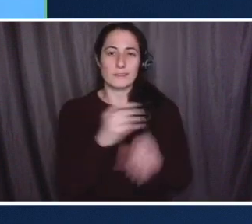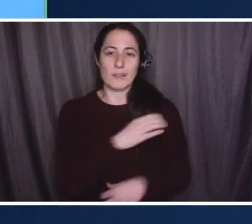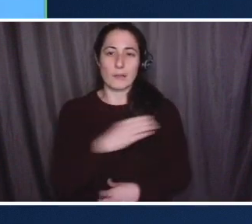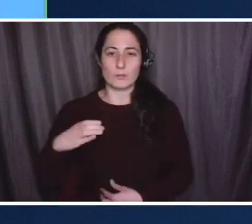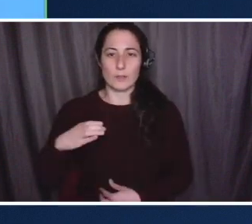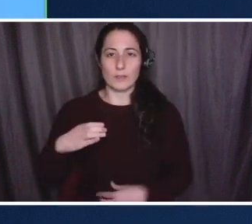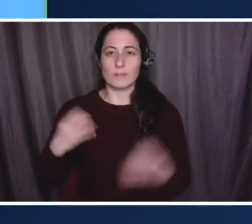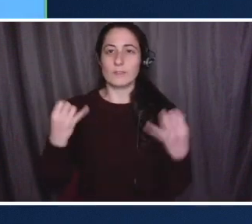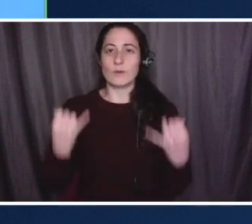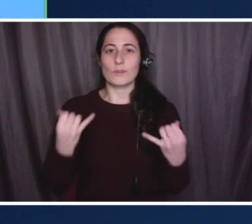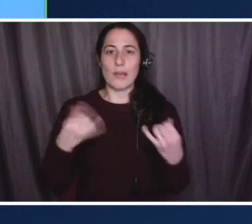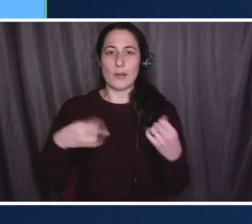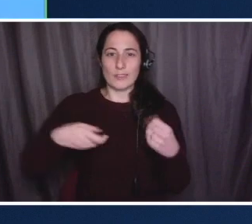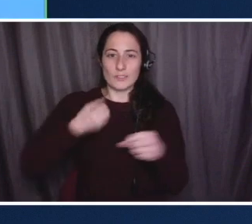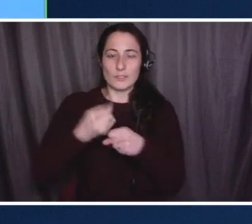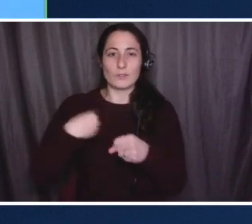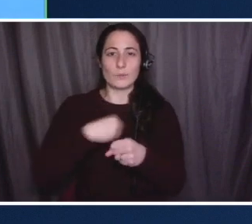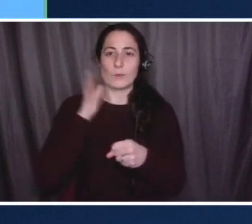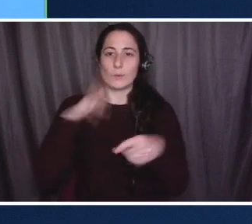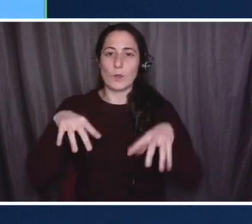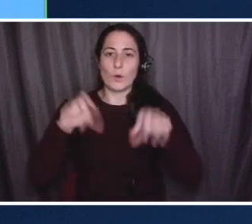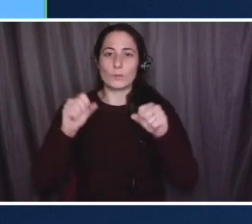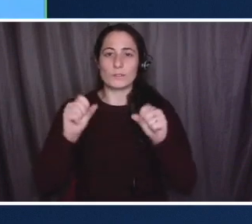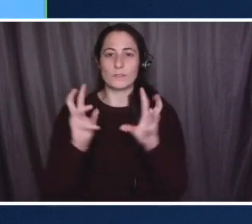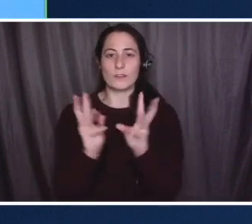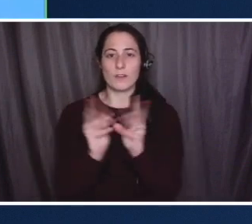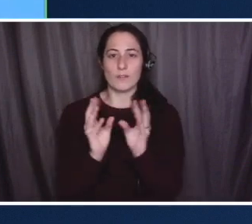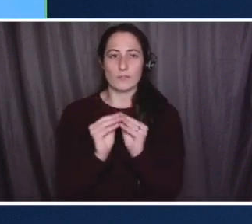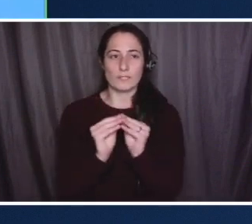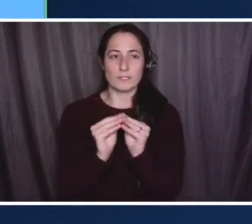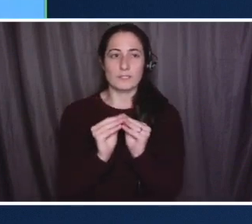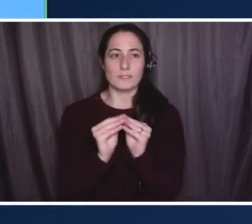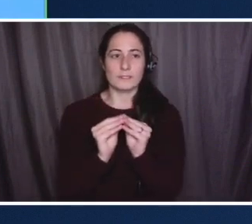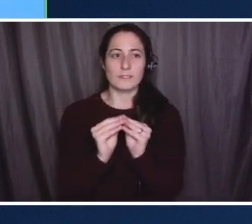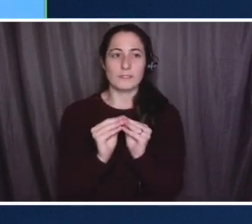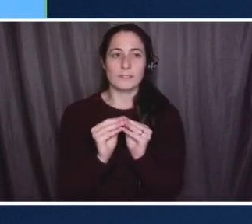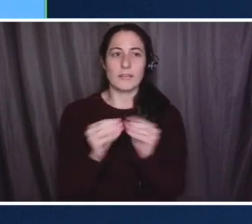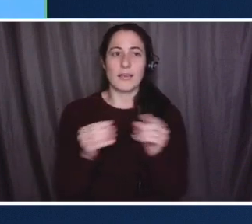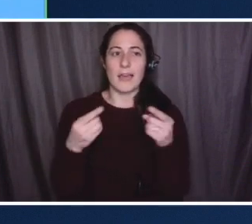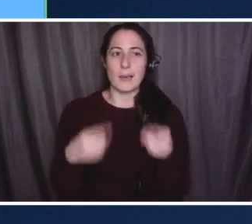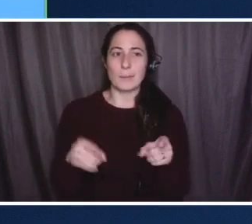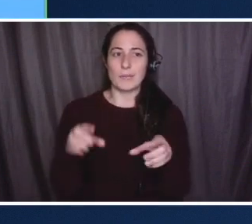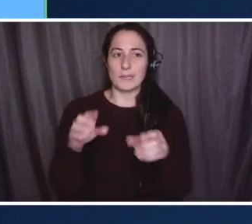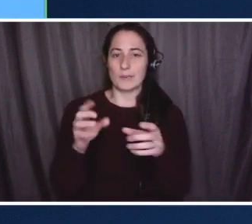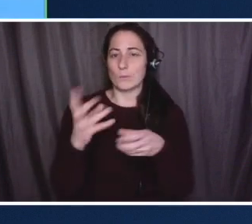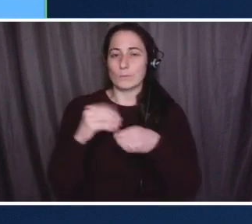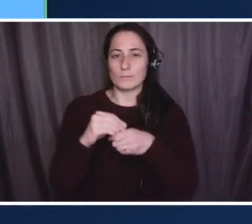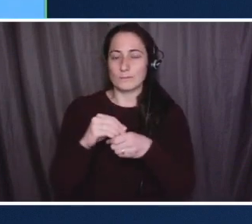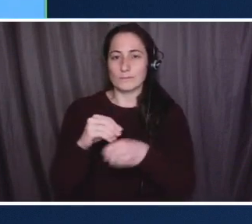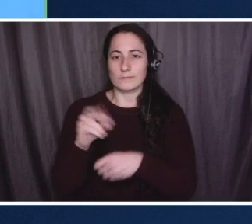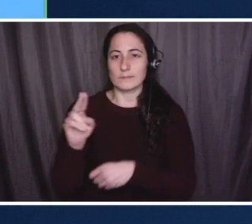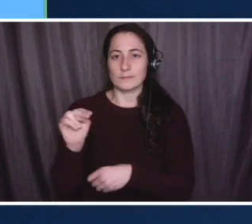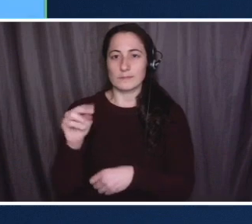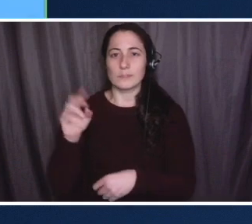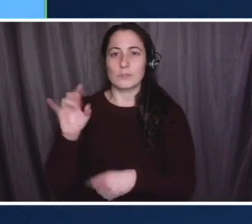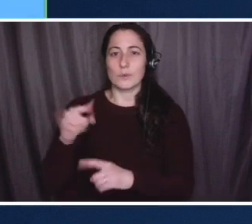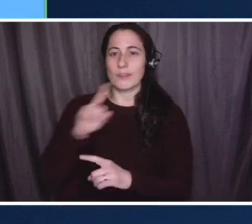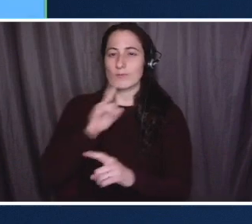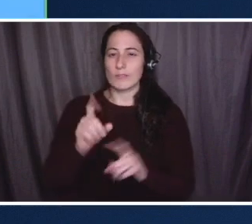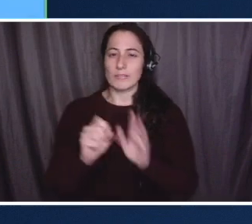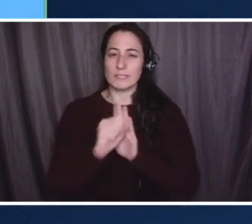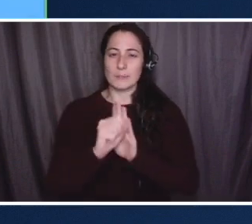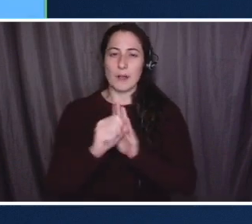we will hold the conference in Vilnius in Lithuania, because it's very symbolic.